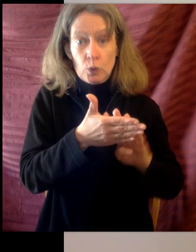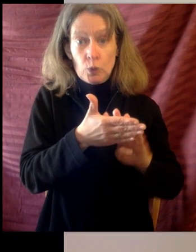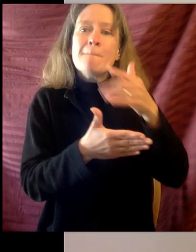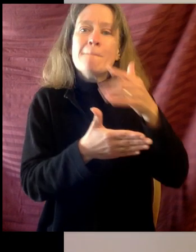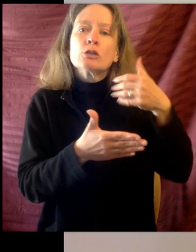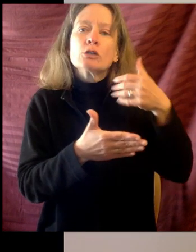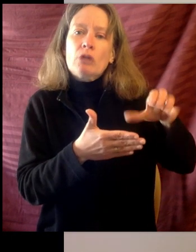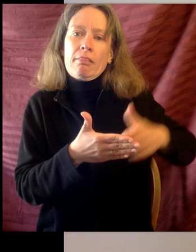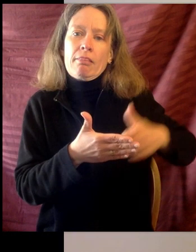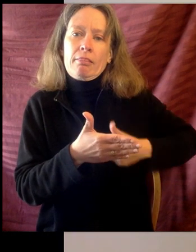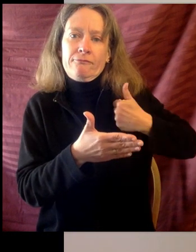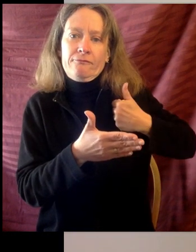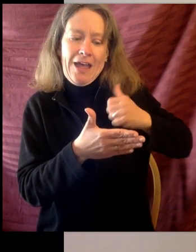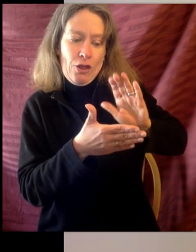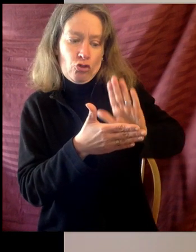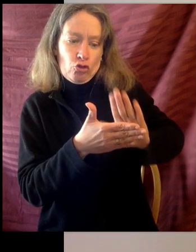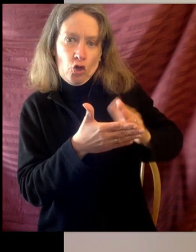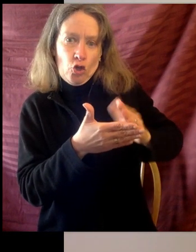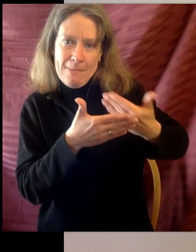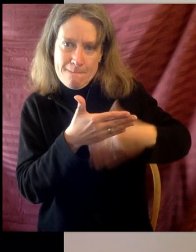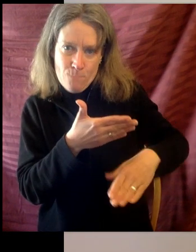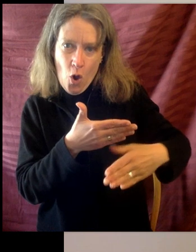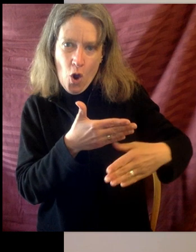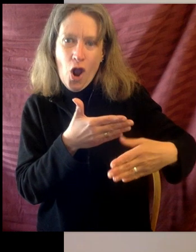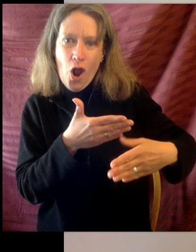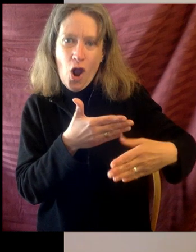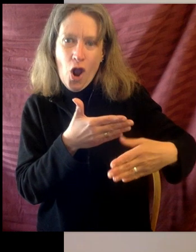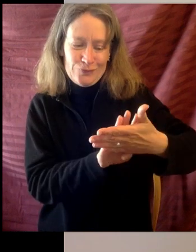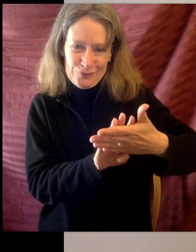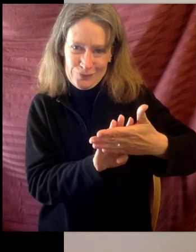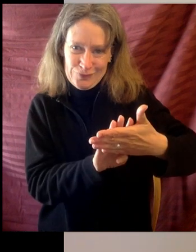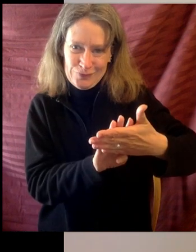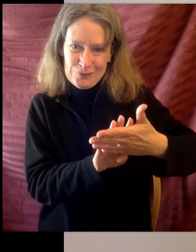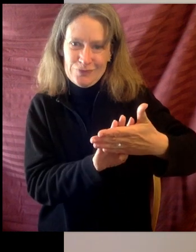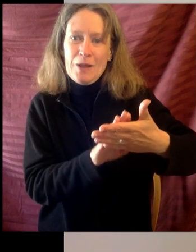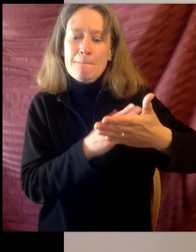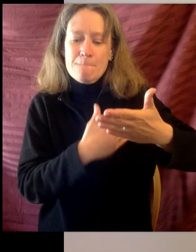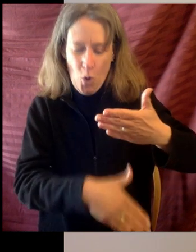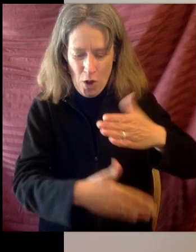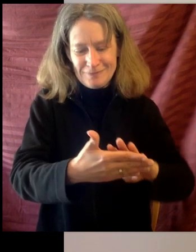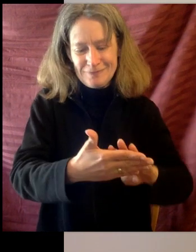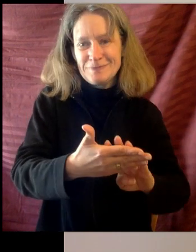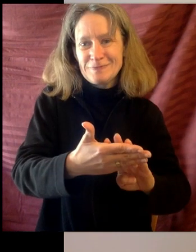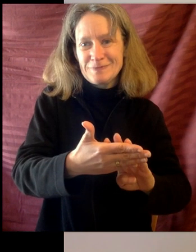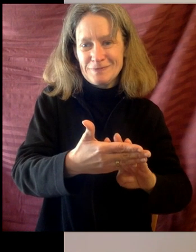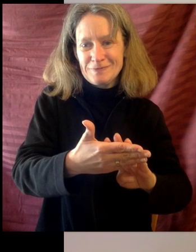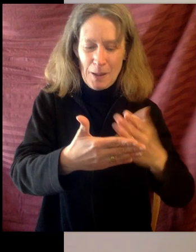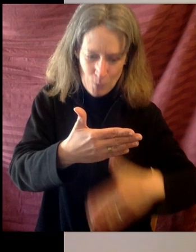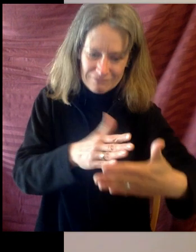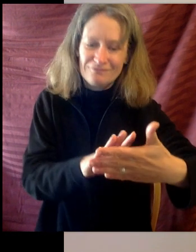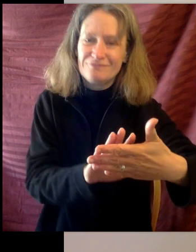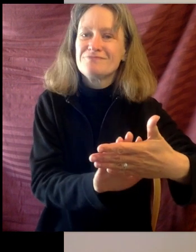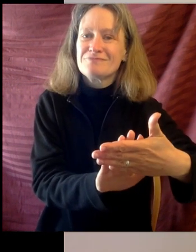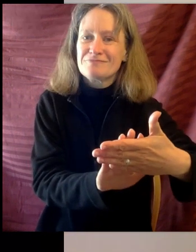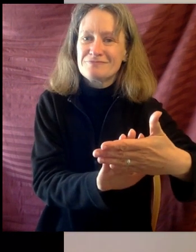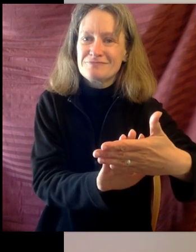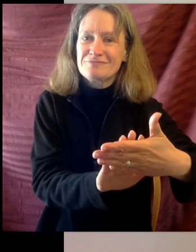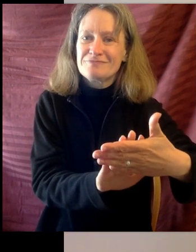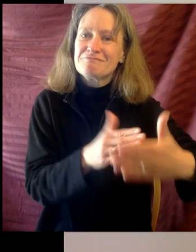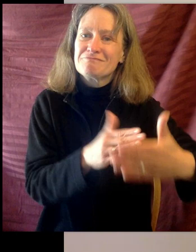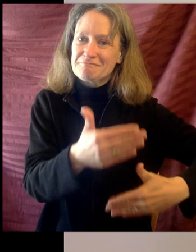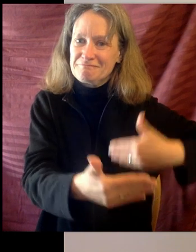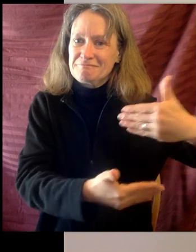your babies would look like you with no spines or or small spines, then their babies would look like you.